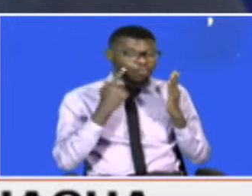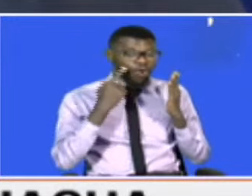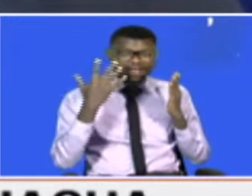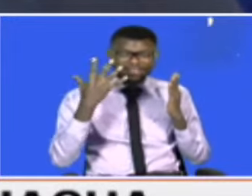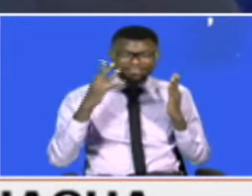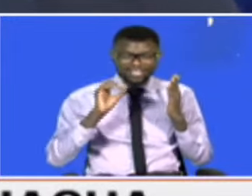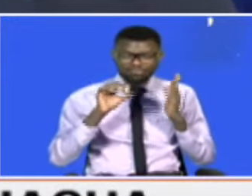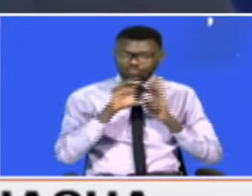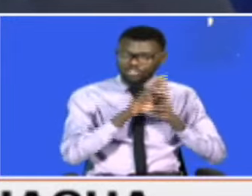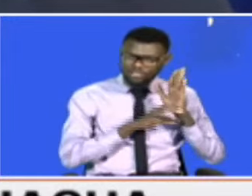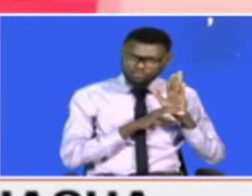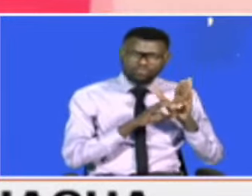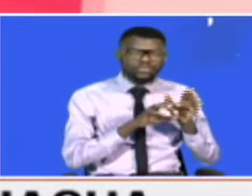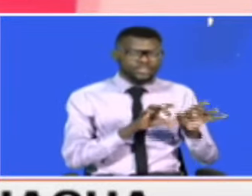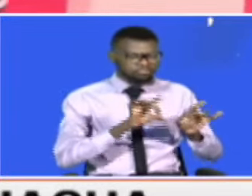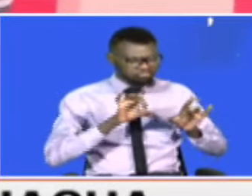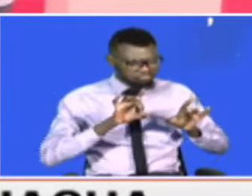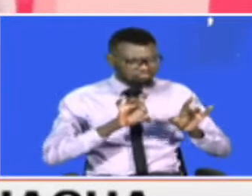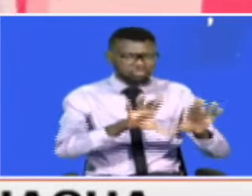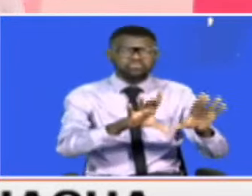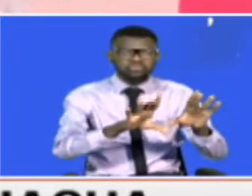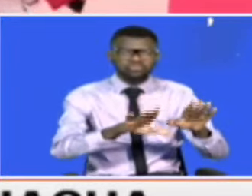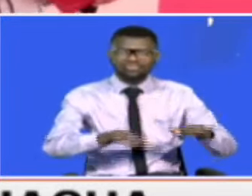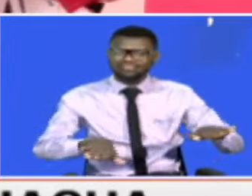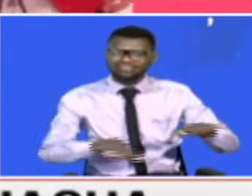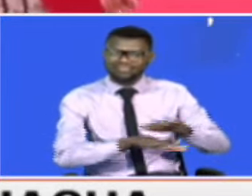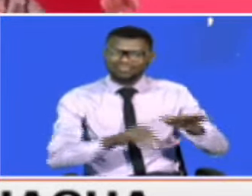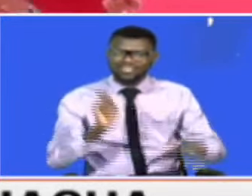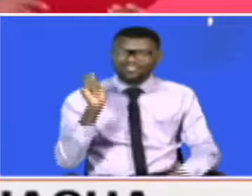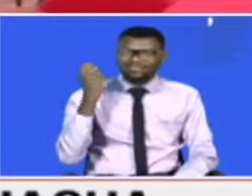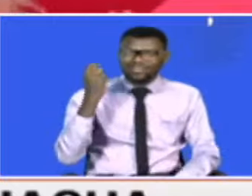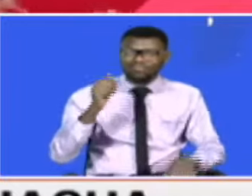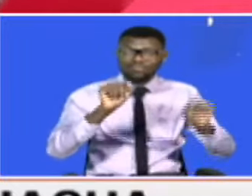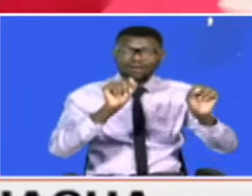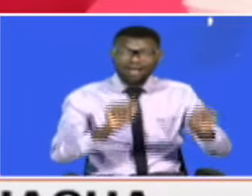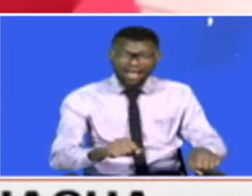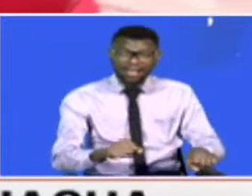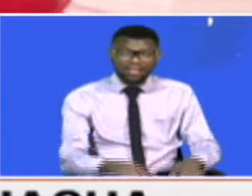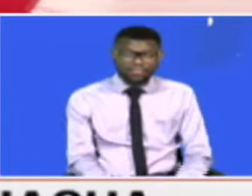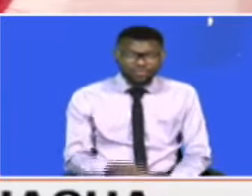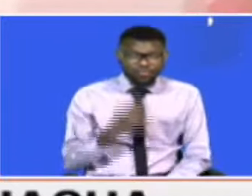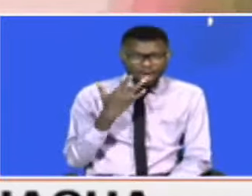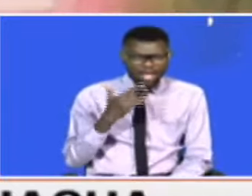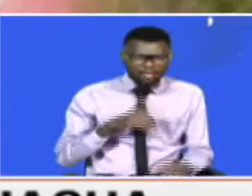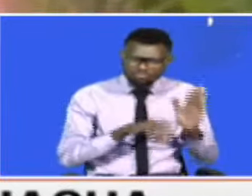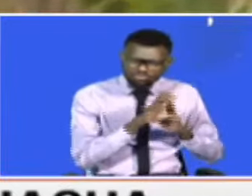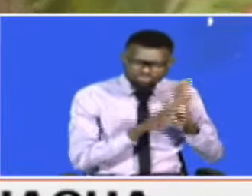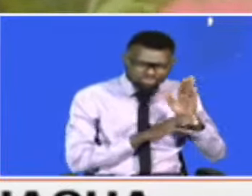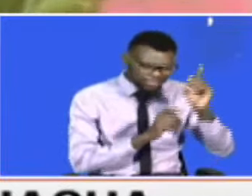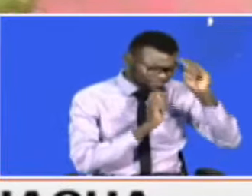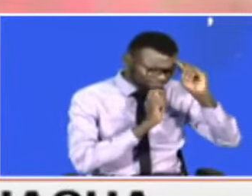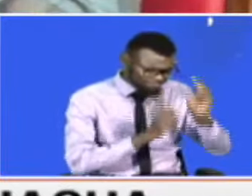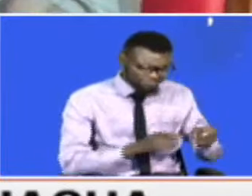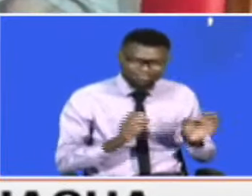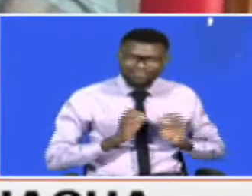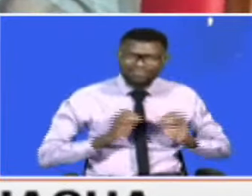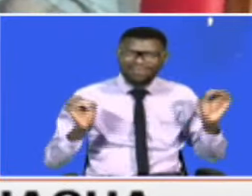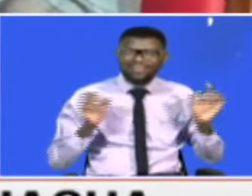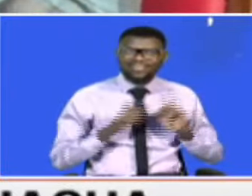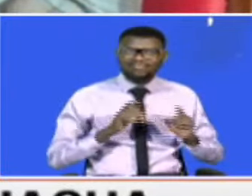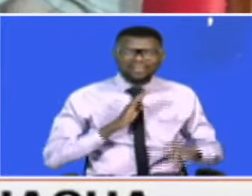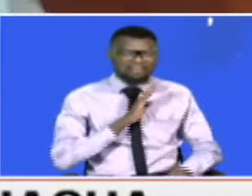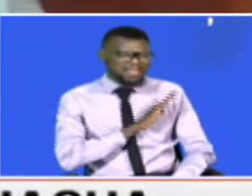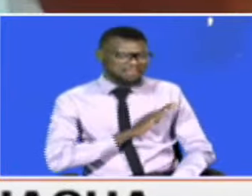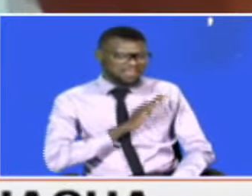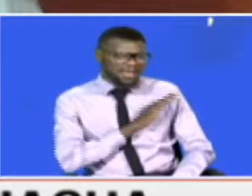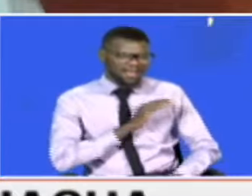150 of the Constitution. Among the grounds for impeachment include gross violation of the Constitution and gross misconduct.